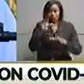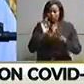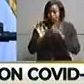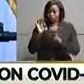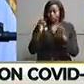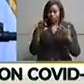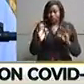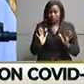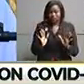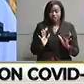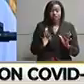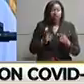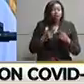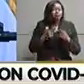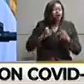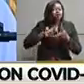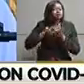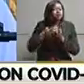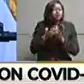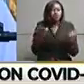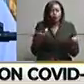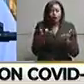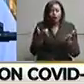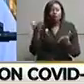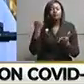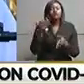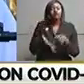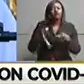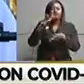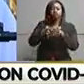means they had mixed with some people.